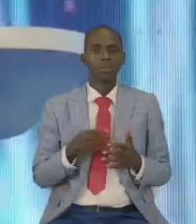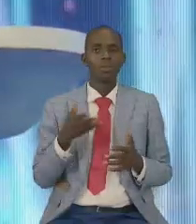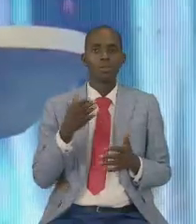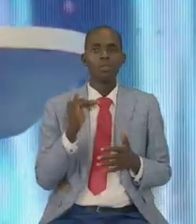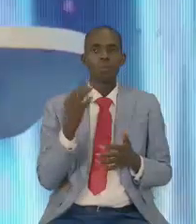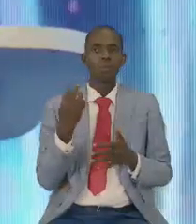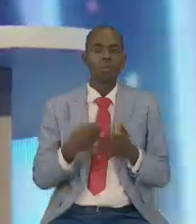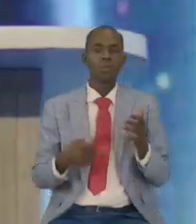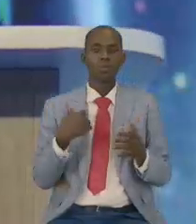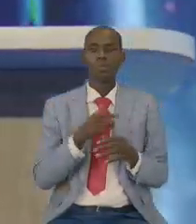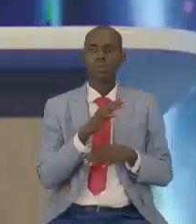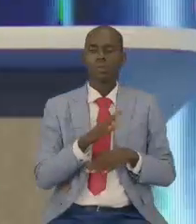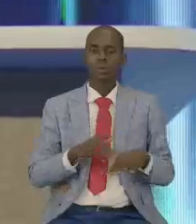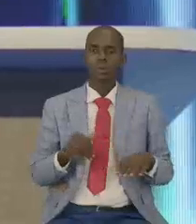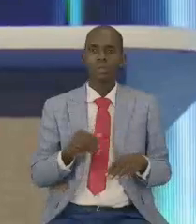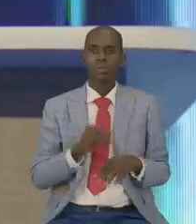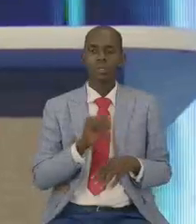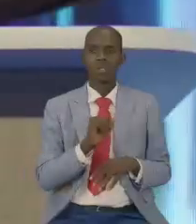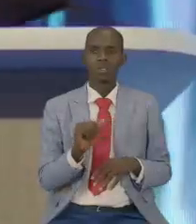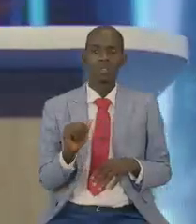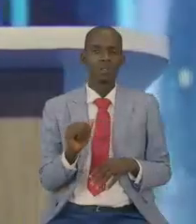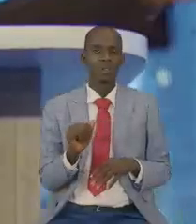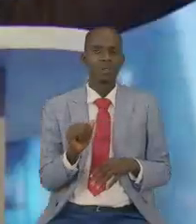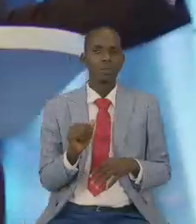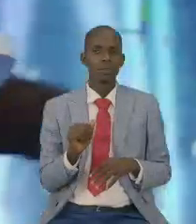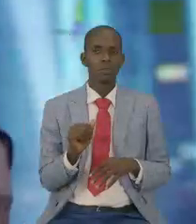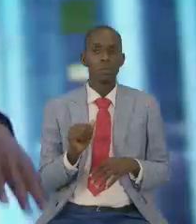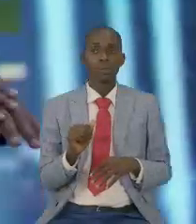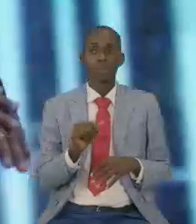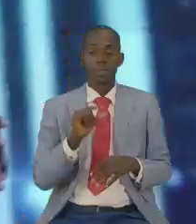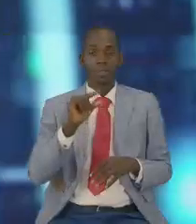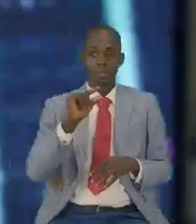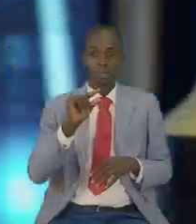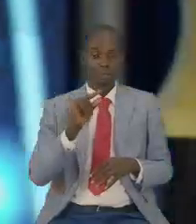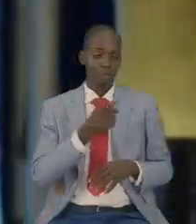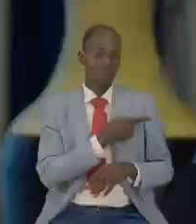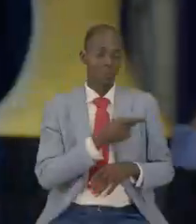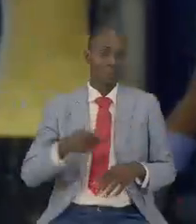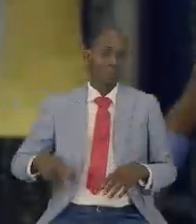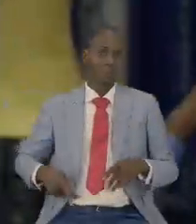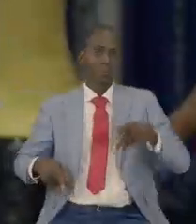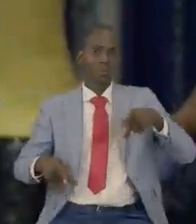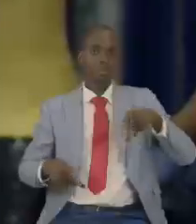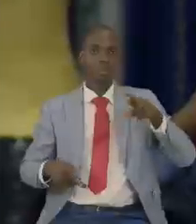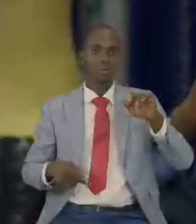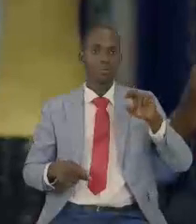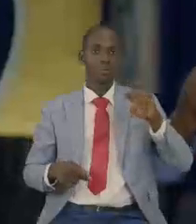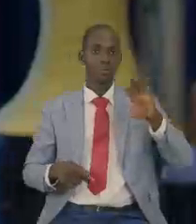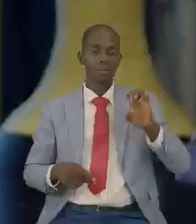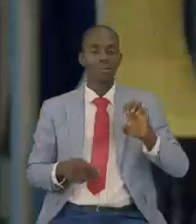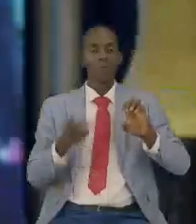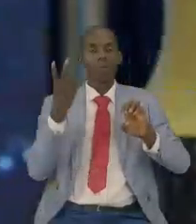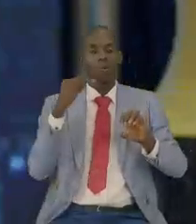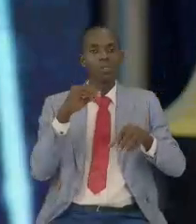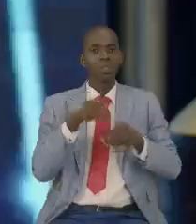And this little prince, he was in coma. It's like everything is gone. The doctor